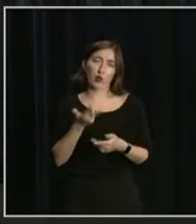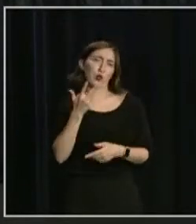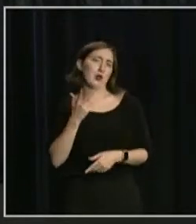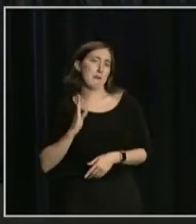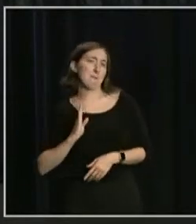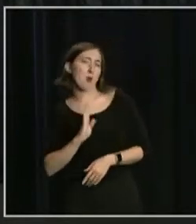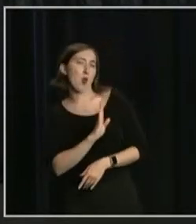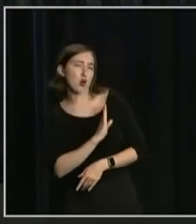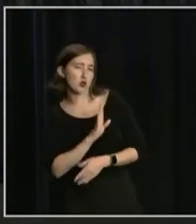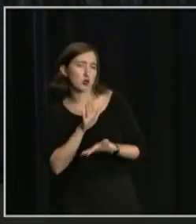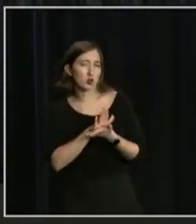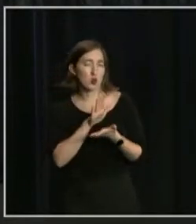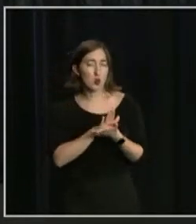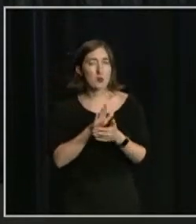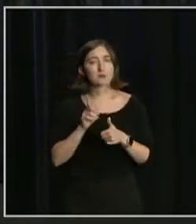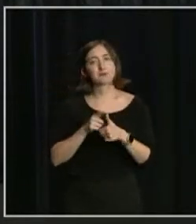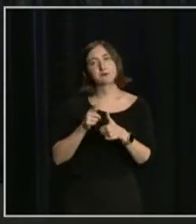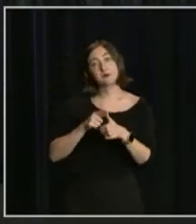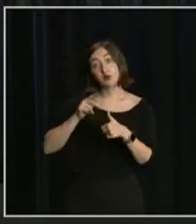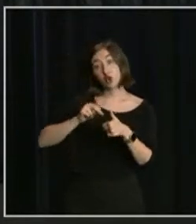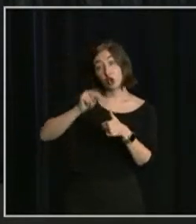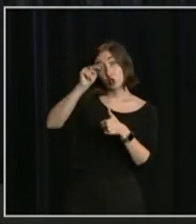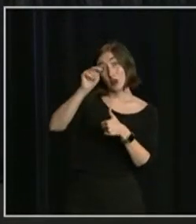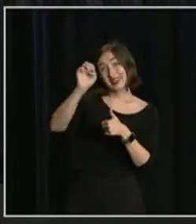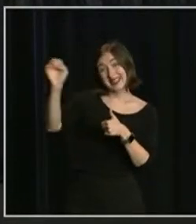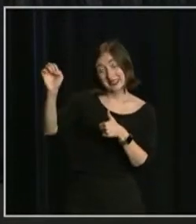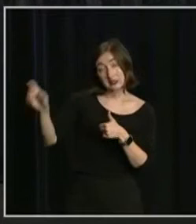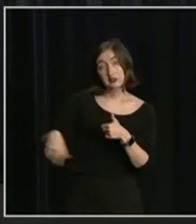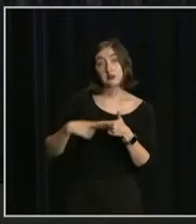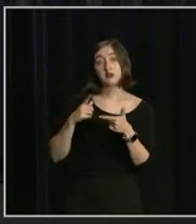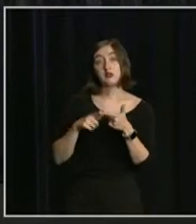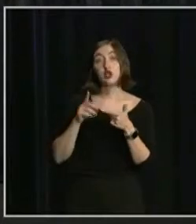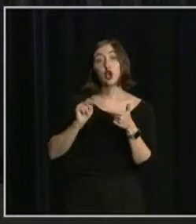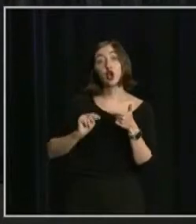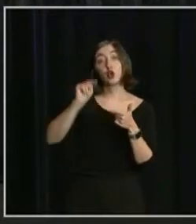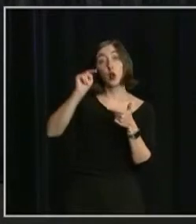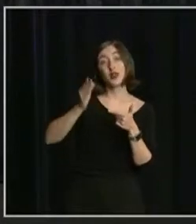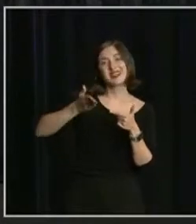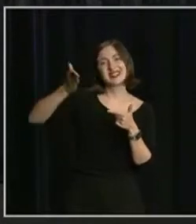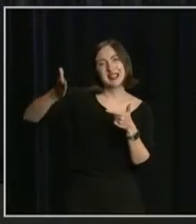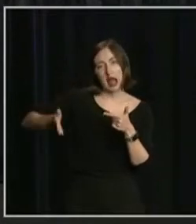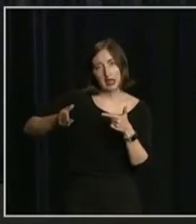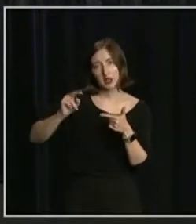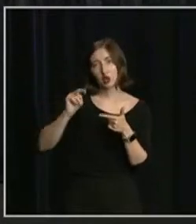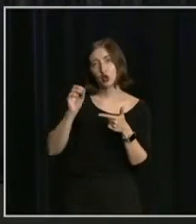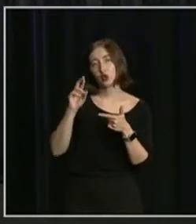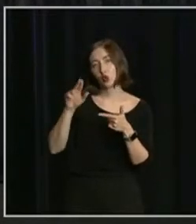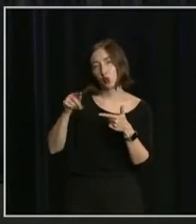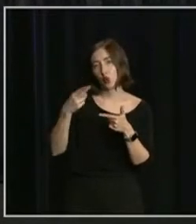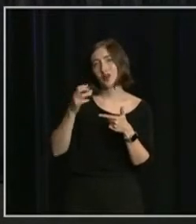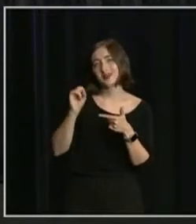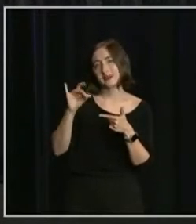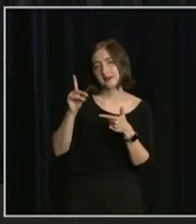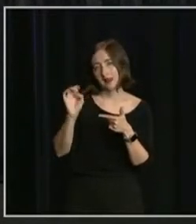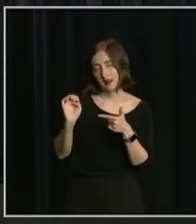Northeast, North Side, and Alamo Heights, their school board voted to mandate masks. Now, what